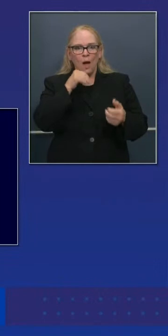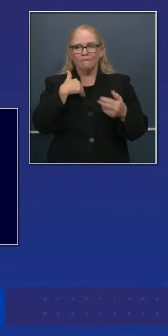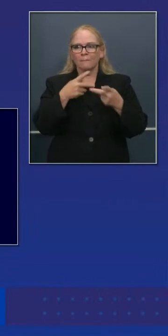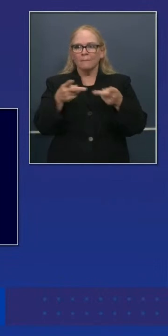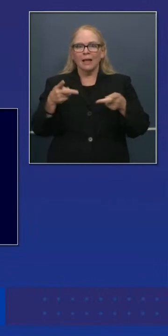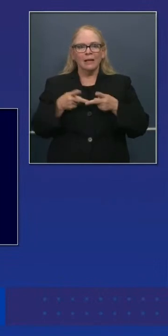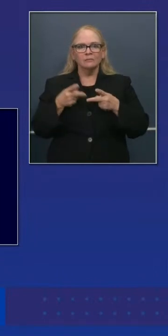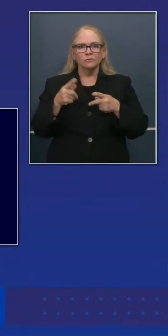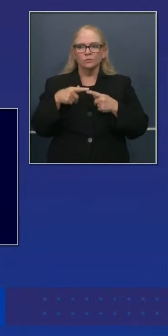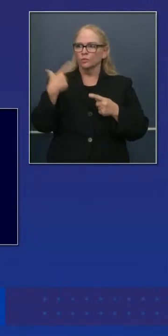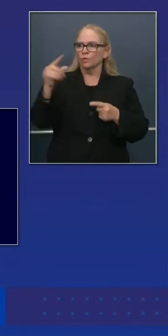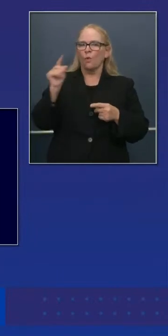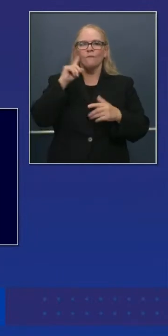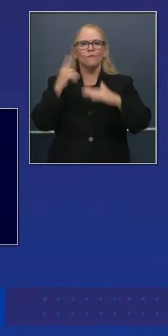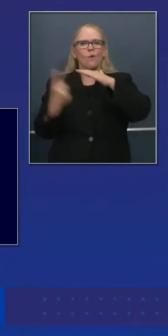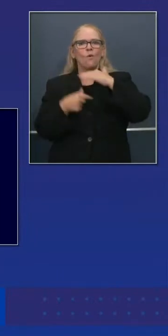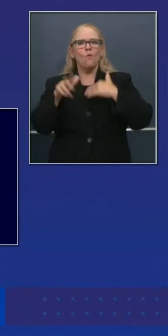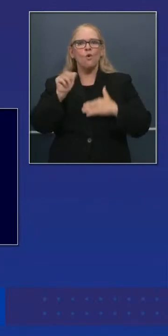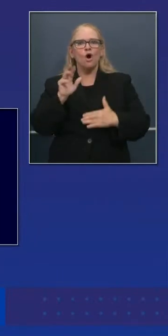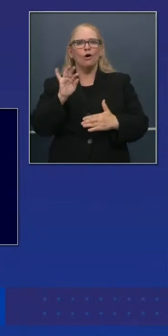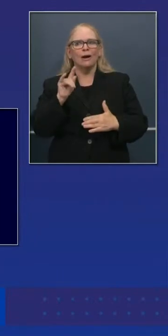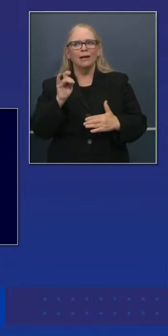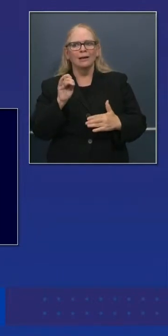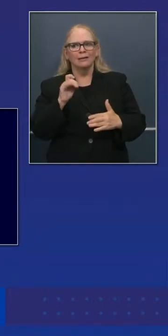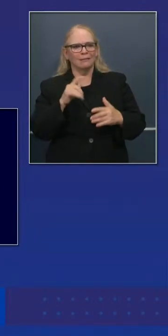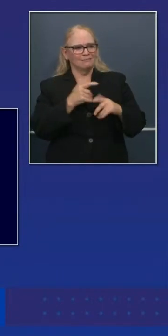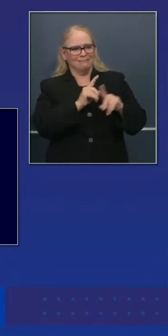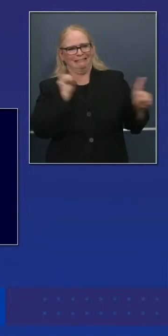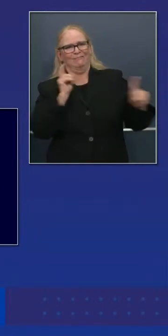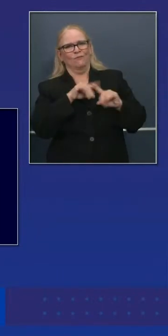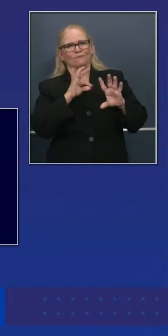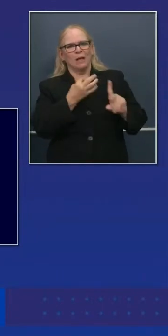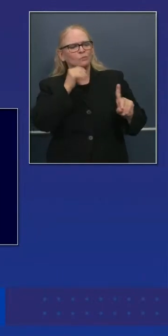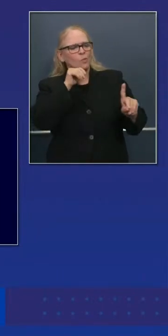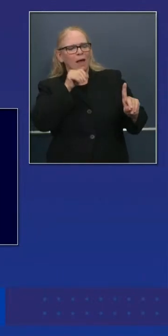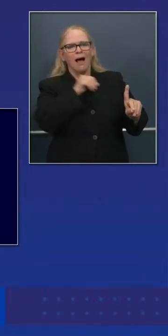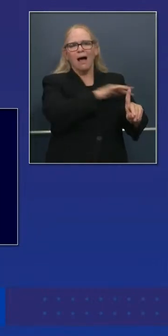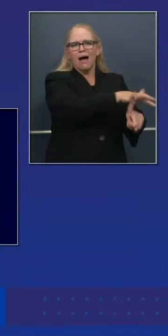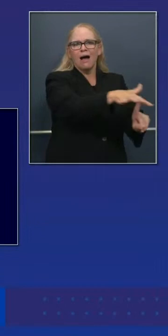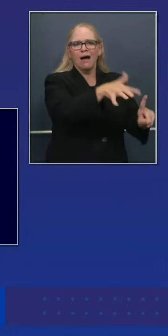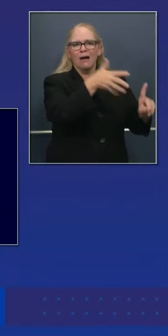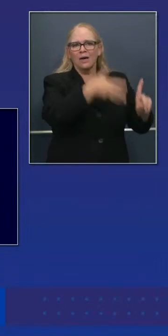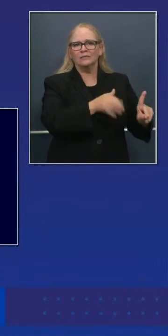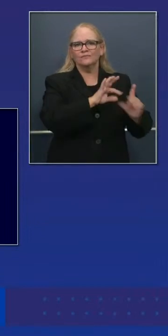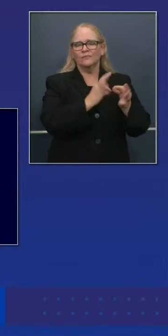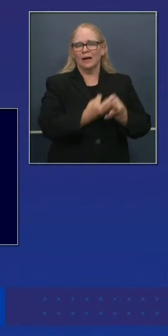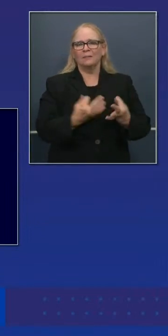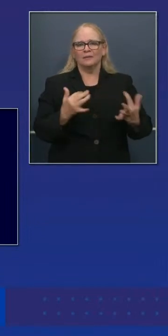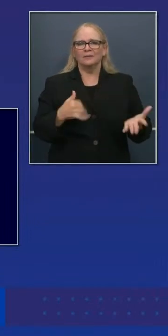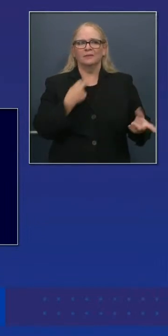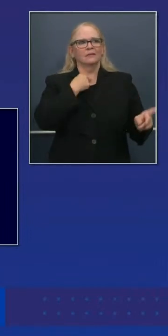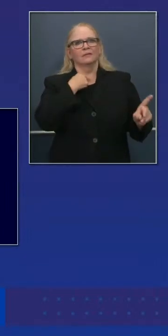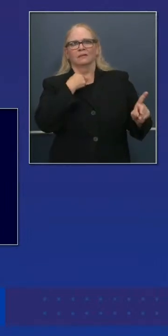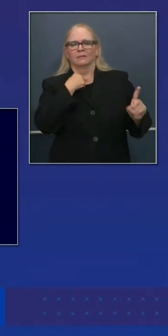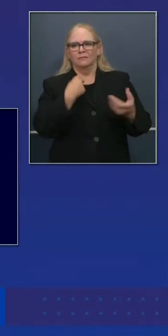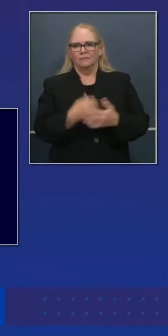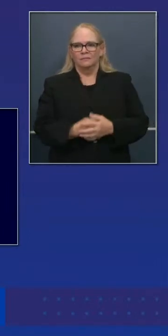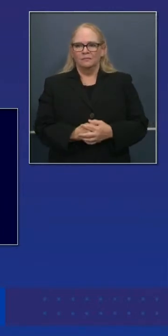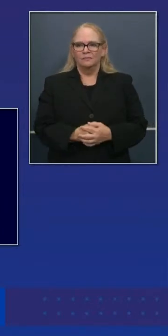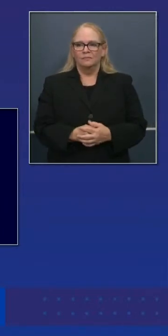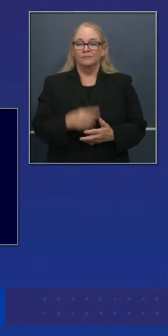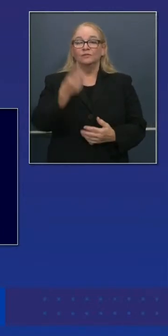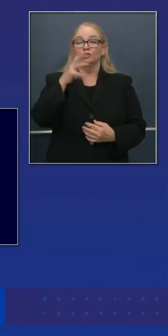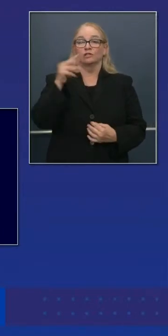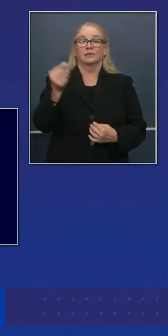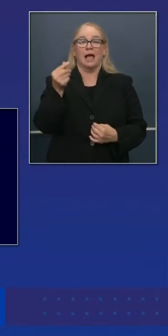before I bring up Dr. Galley, make some comments about information. It is clear, based